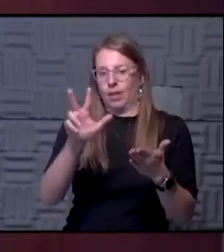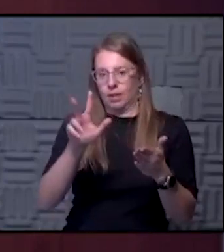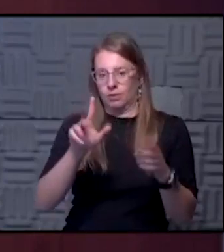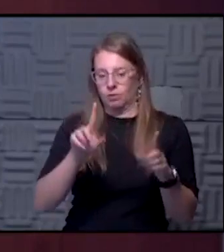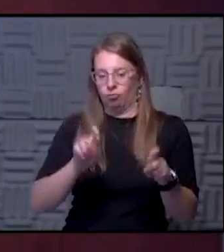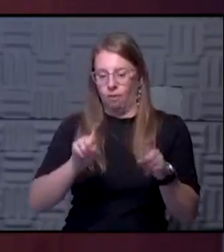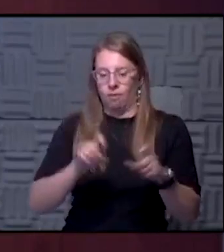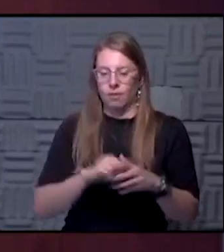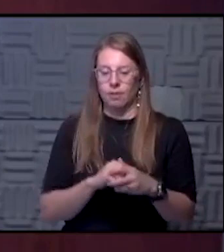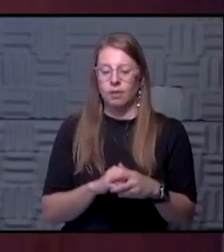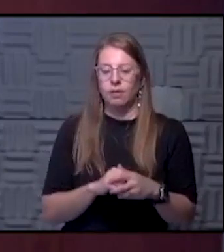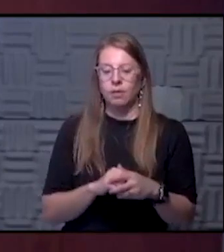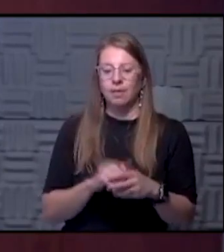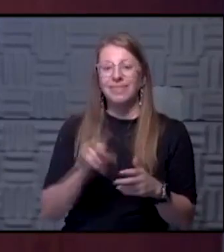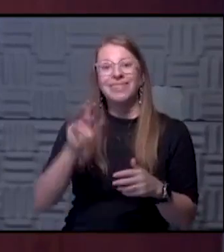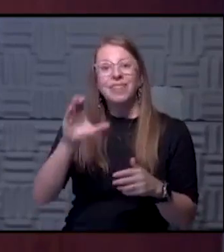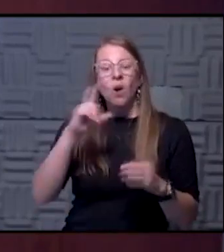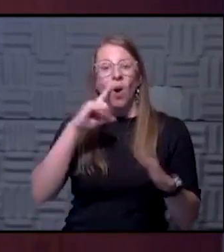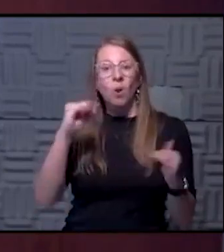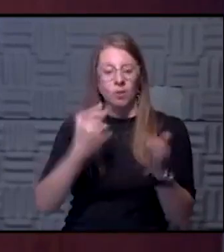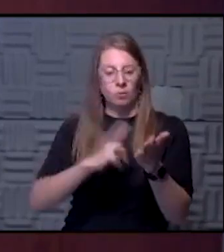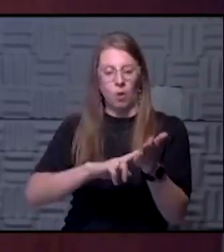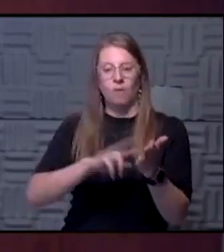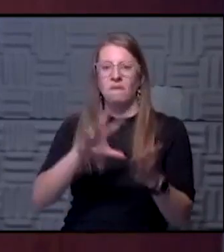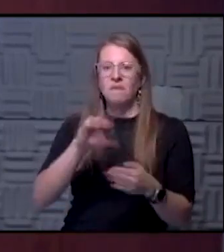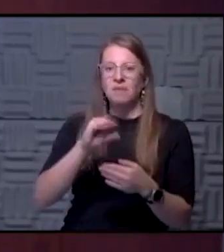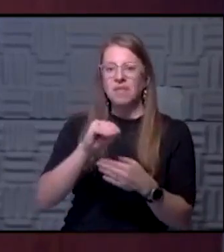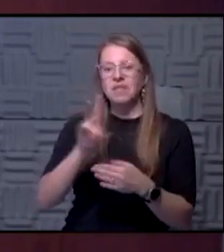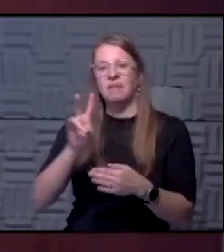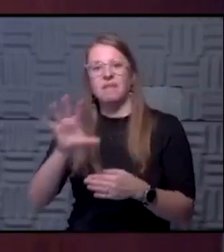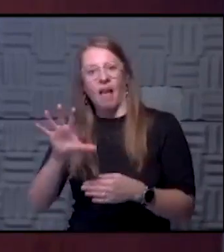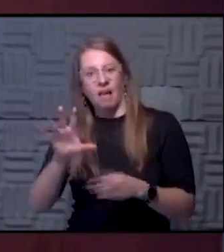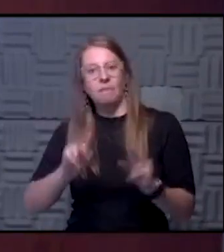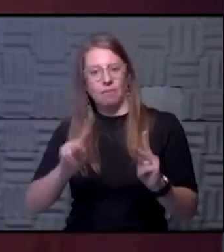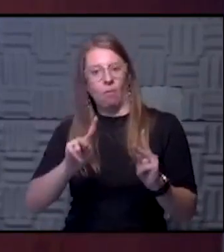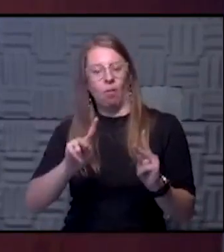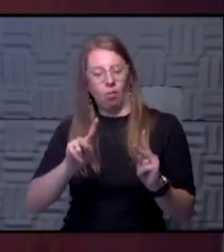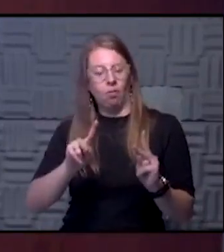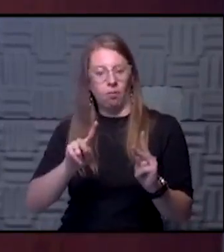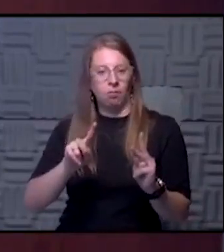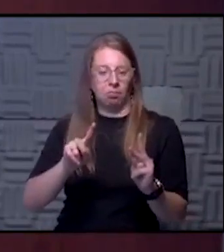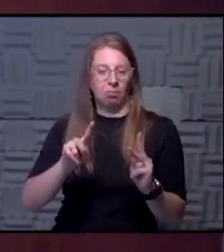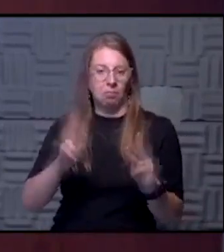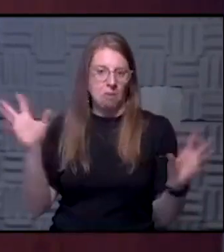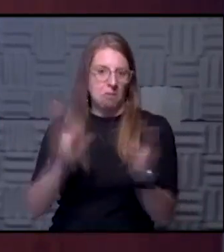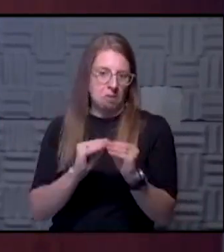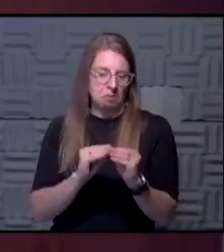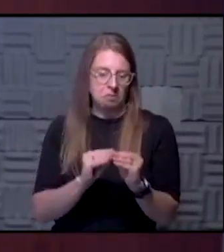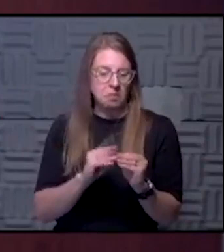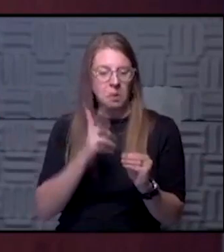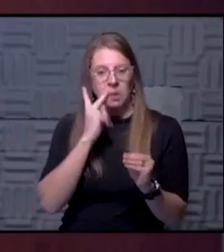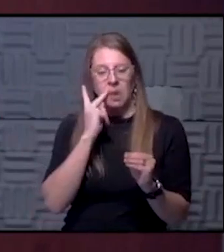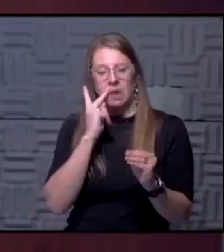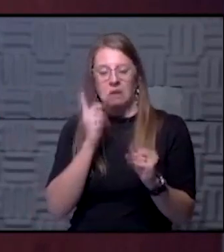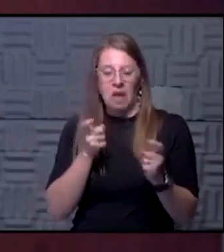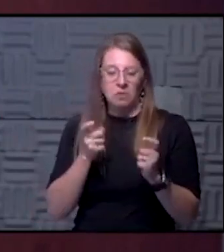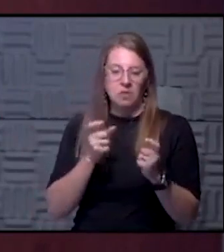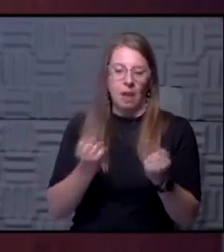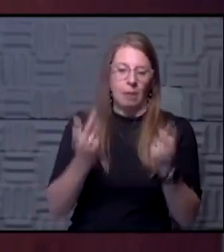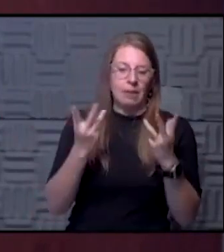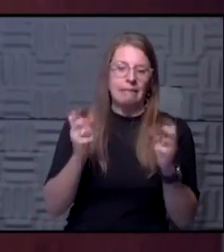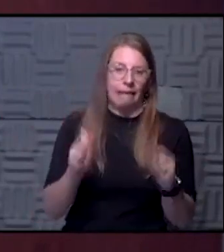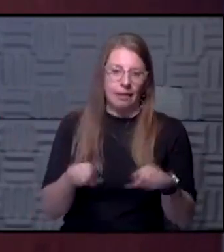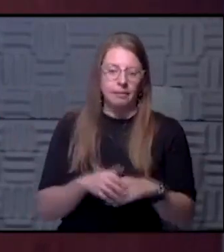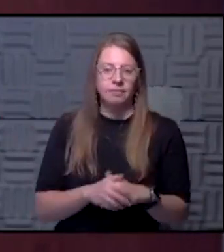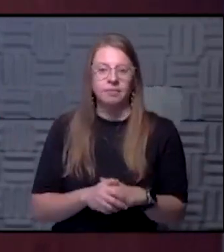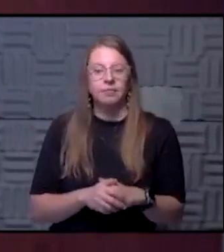we're hoping to enroll somewhere around 50 to 75 individuals, depending on what we can handle. And